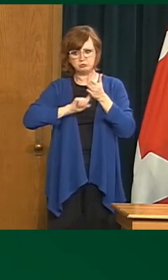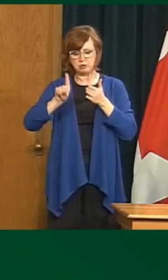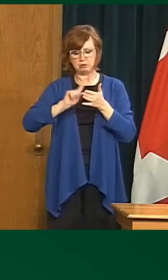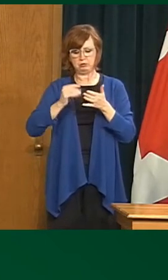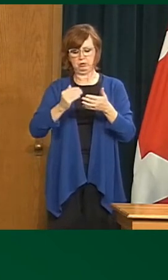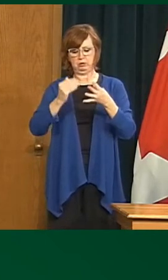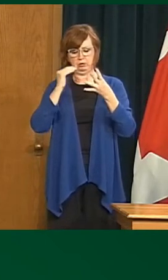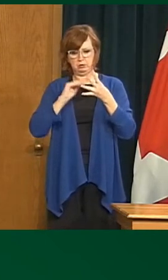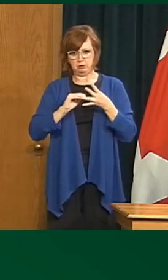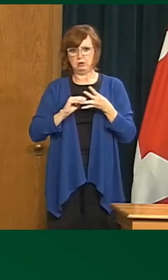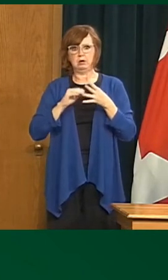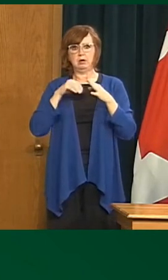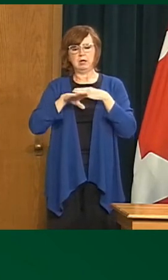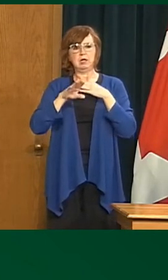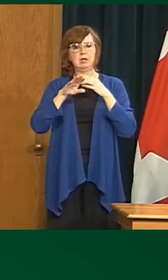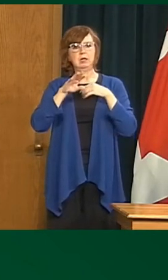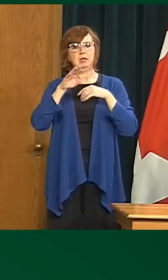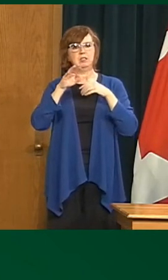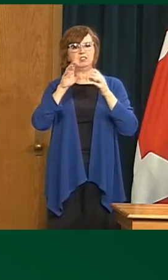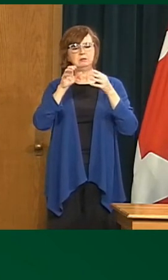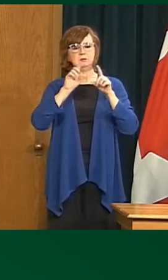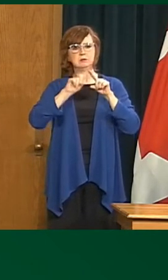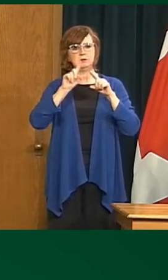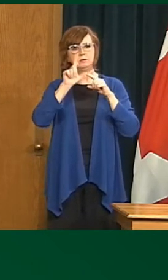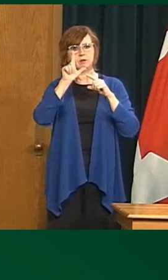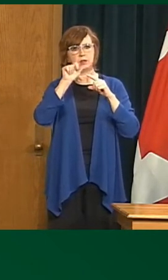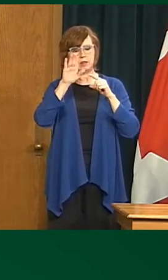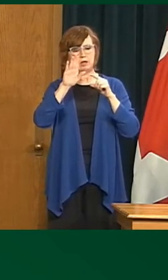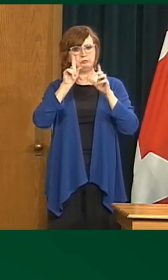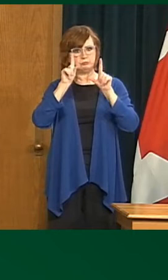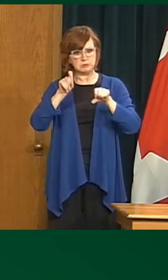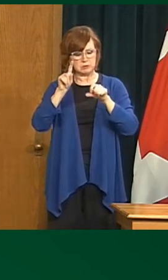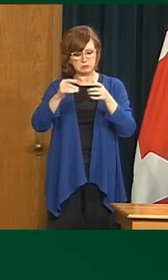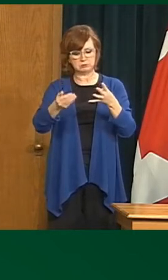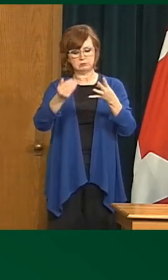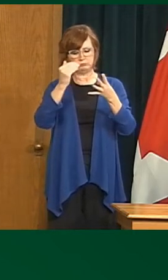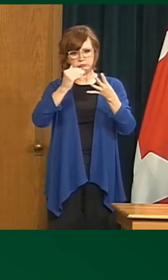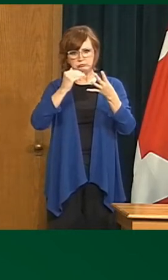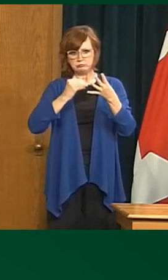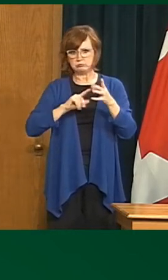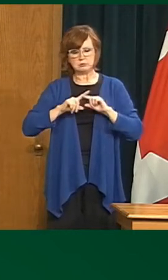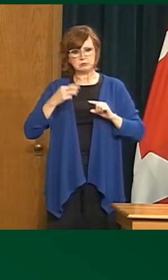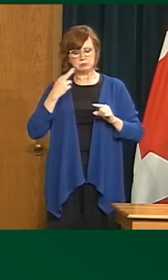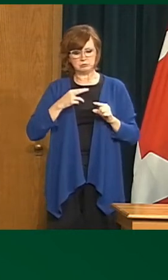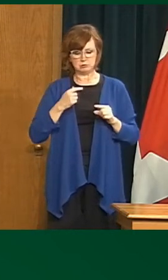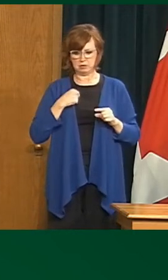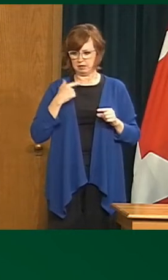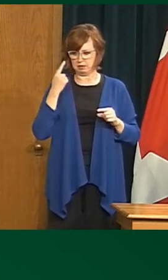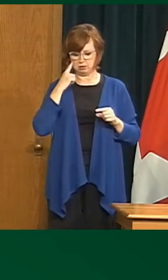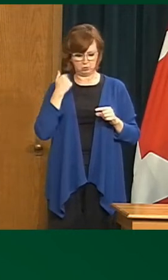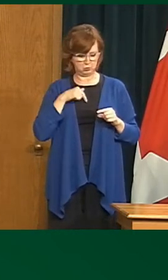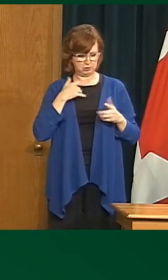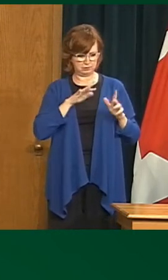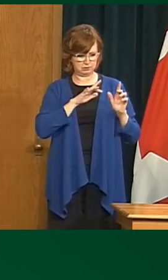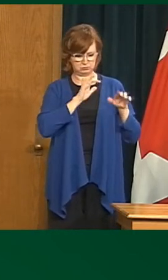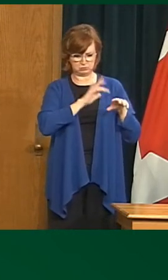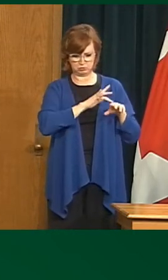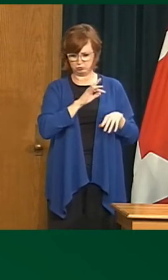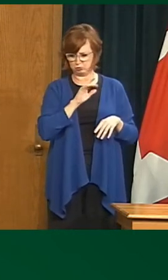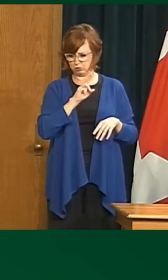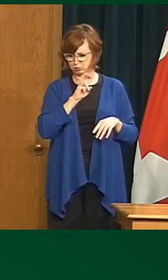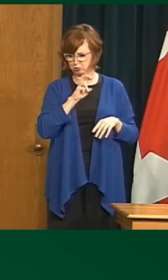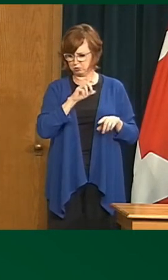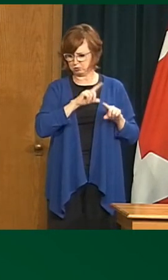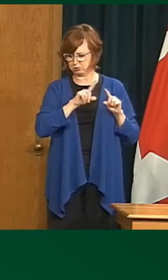and continue to swab and are committed to going to every single household in that community. I believe we've already gone to 200, and that